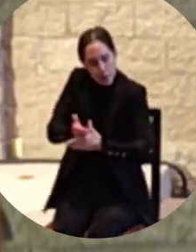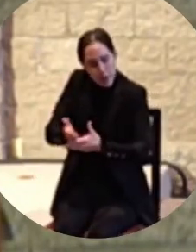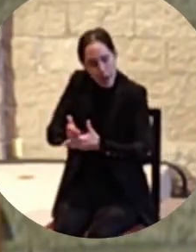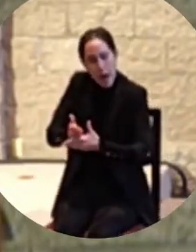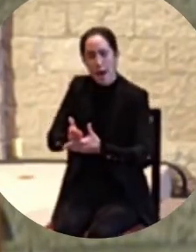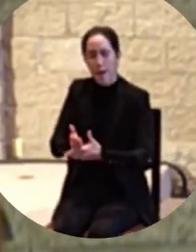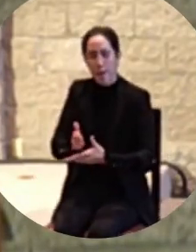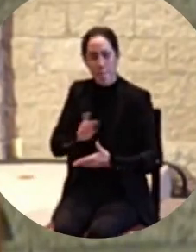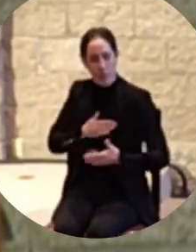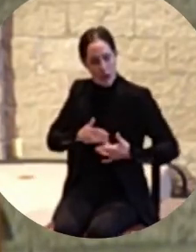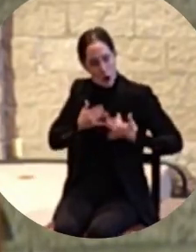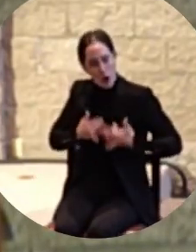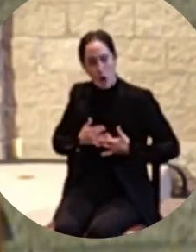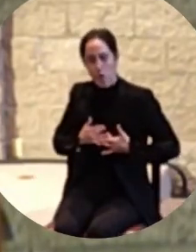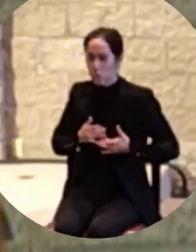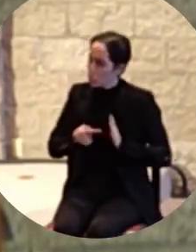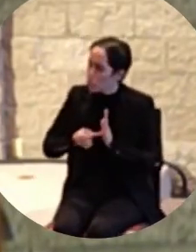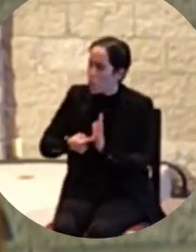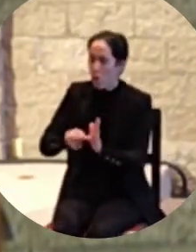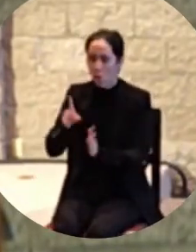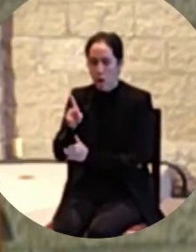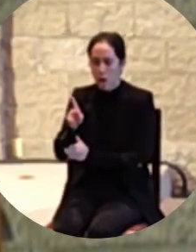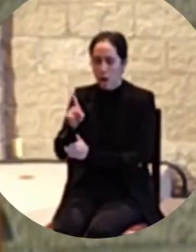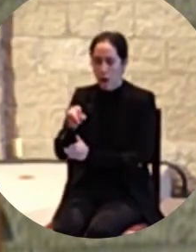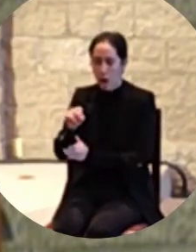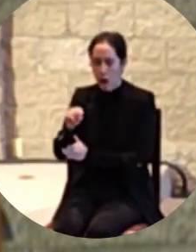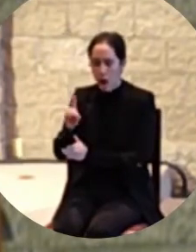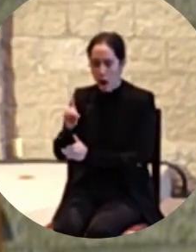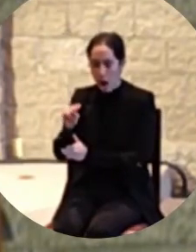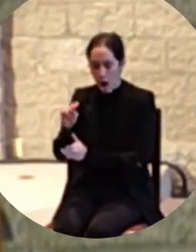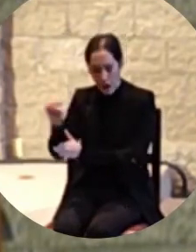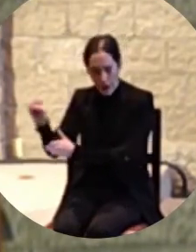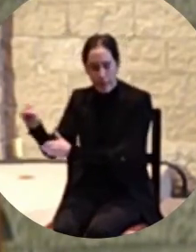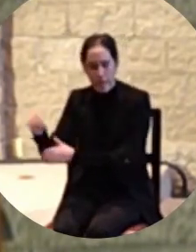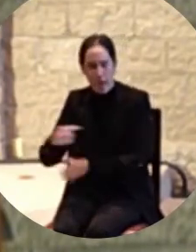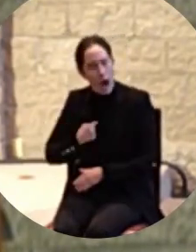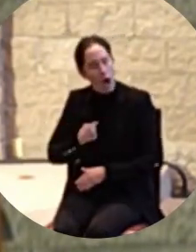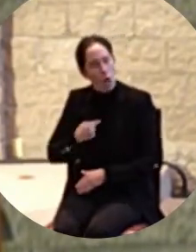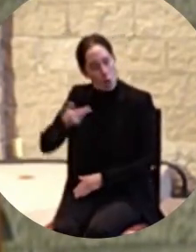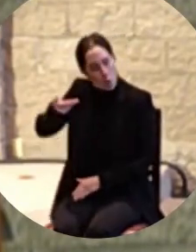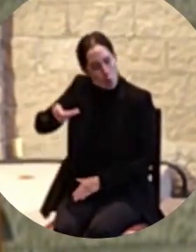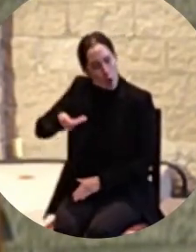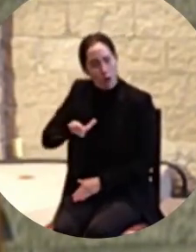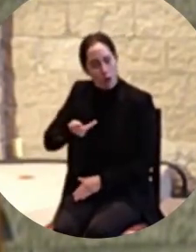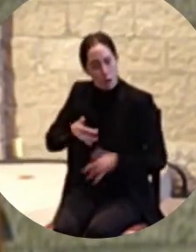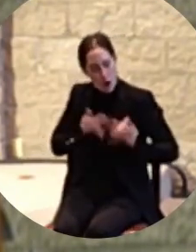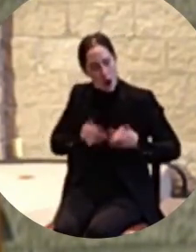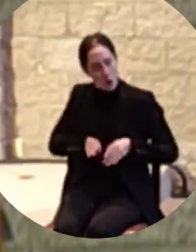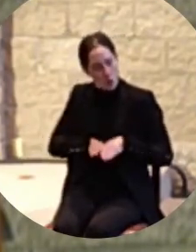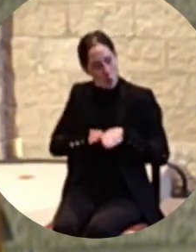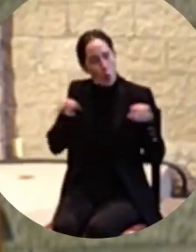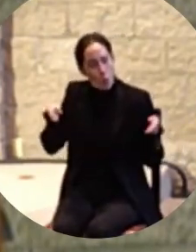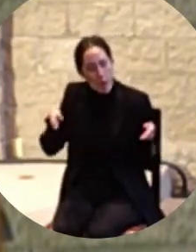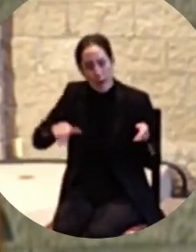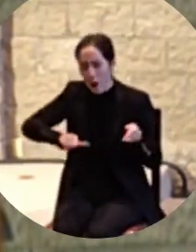I welcome with a grateful heart the kindness others share with me.